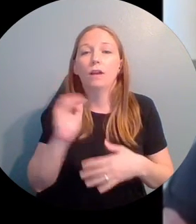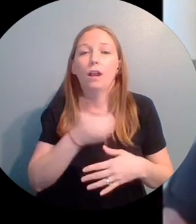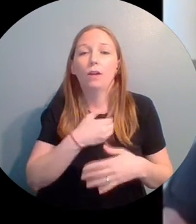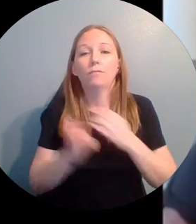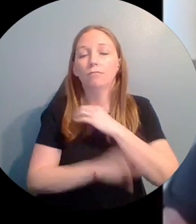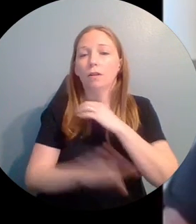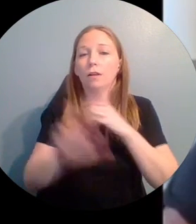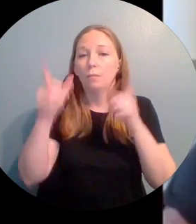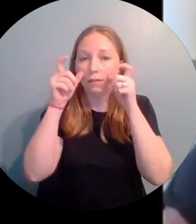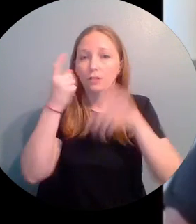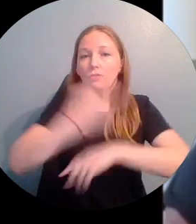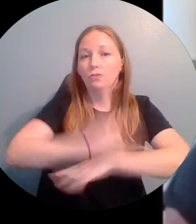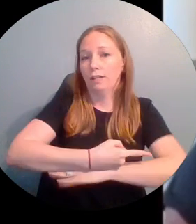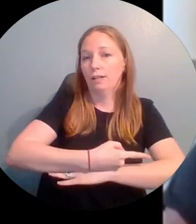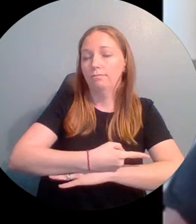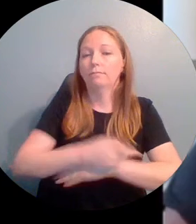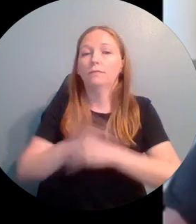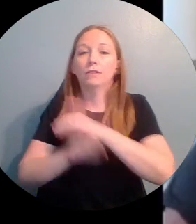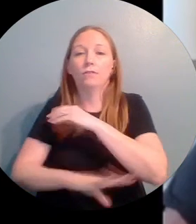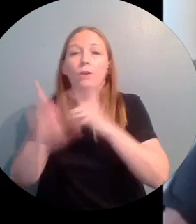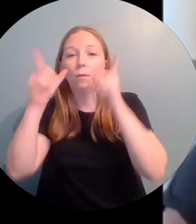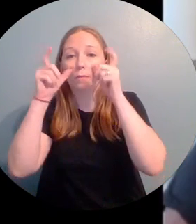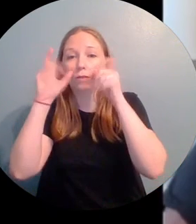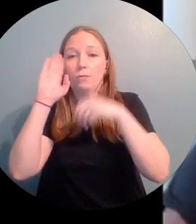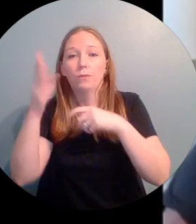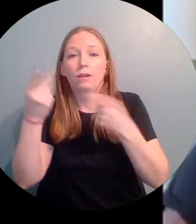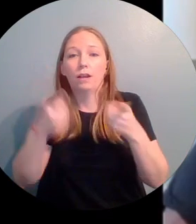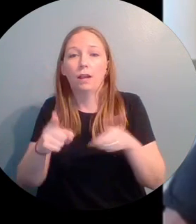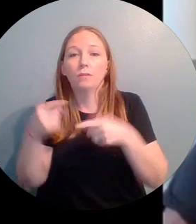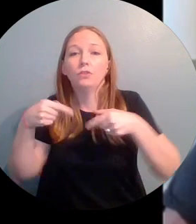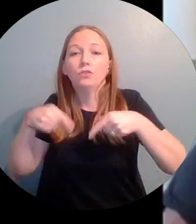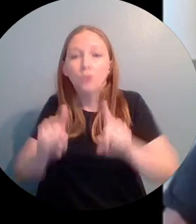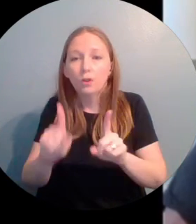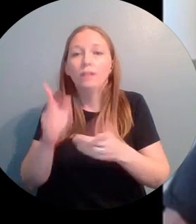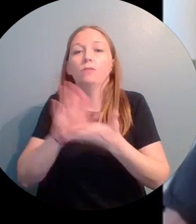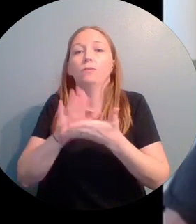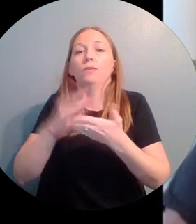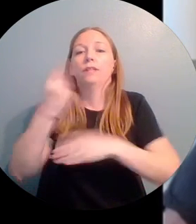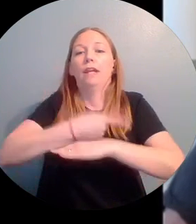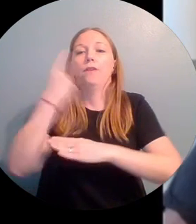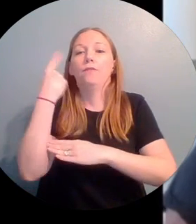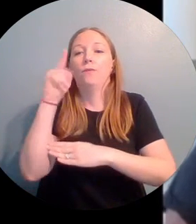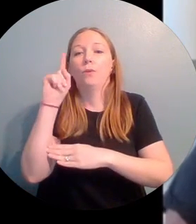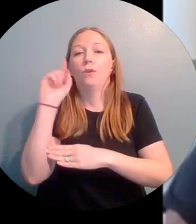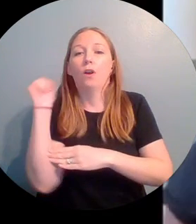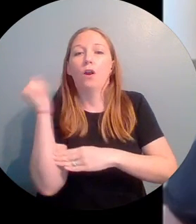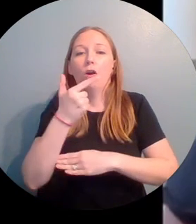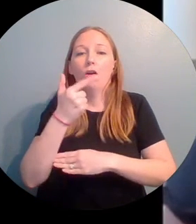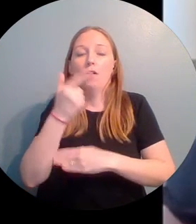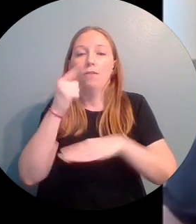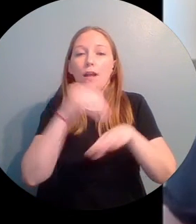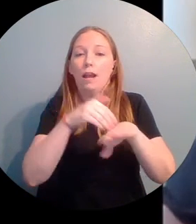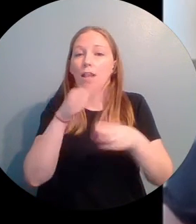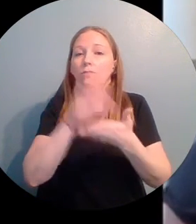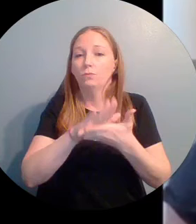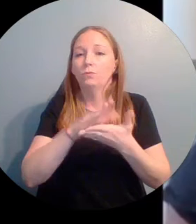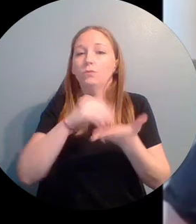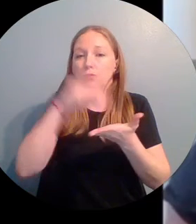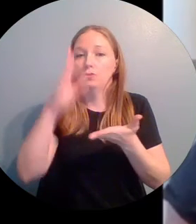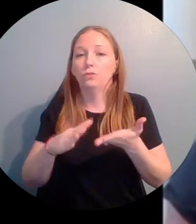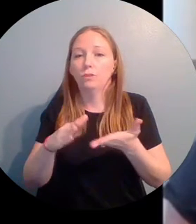So again, December 4th is our Fall Picture Day. Look for more information in this week's paw print. The Virtue of the